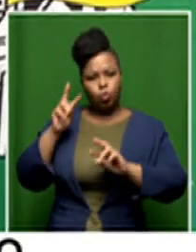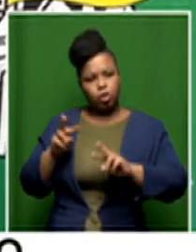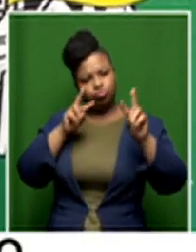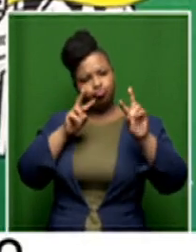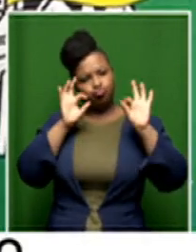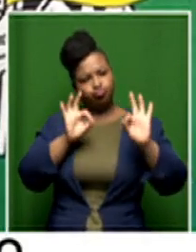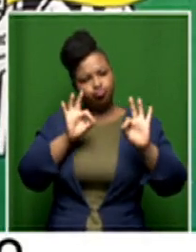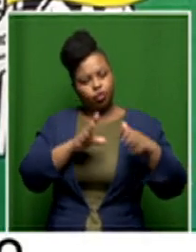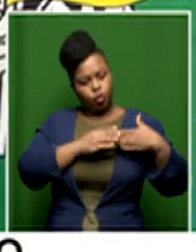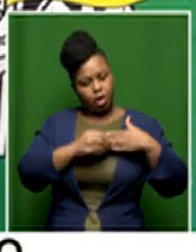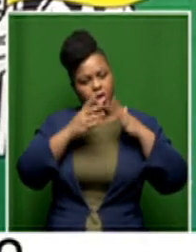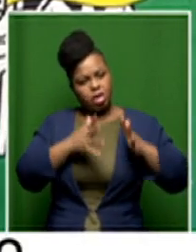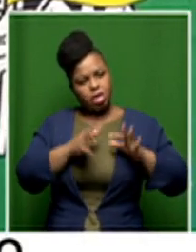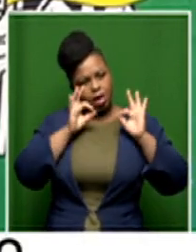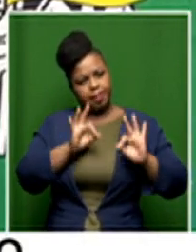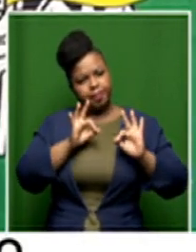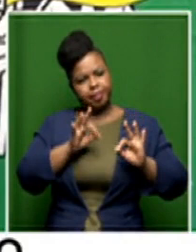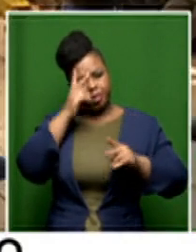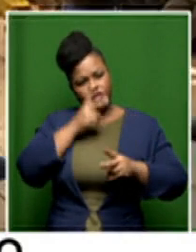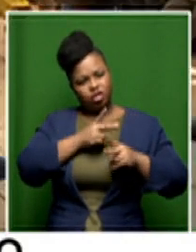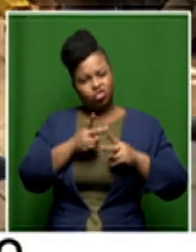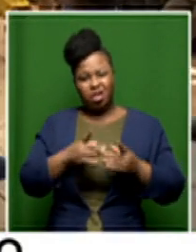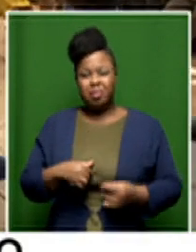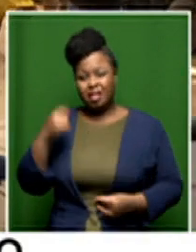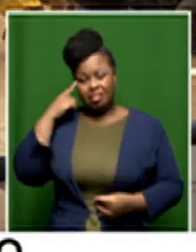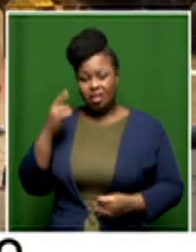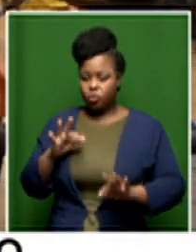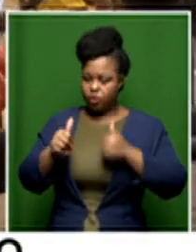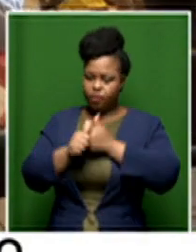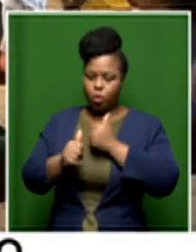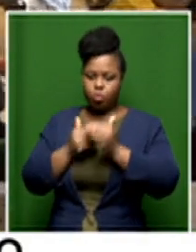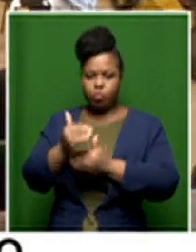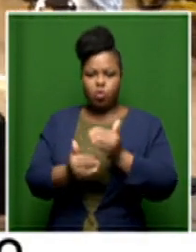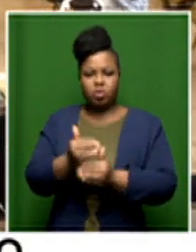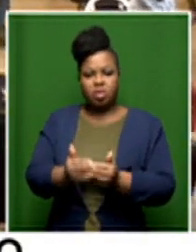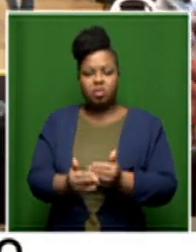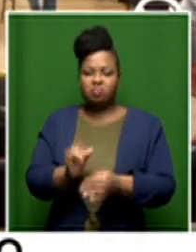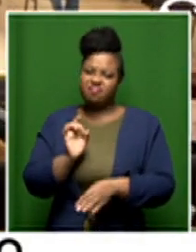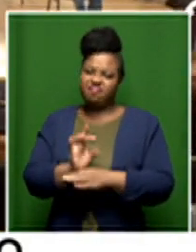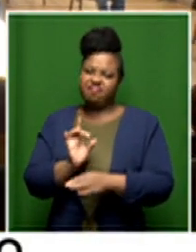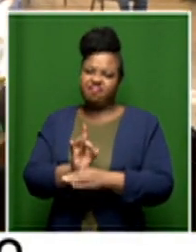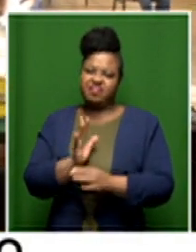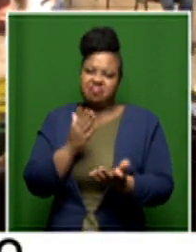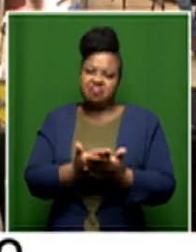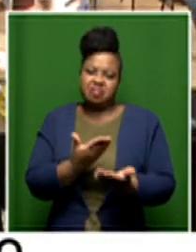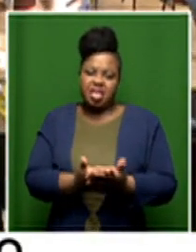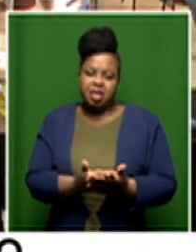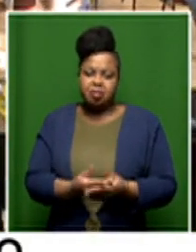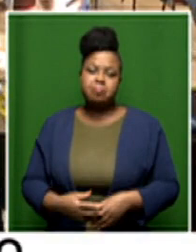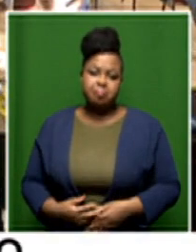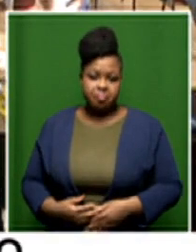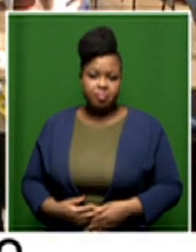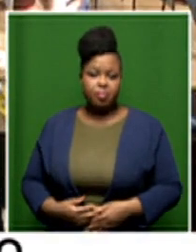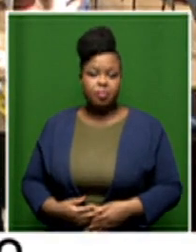genuine leader, I think following due process would be the main advice that he should be